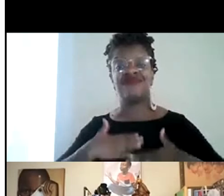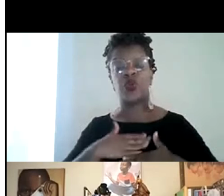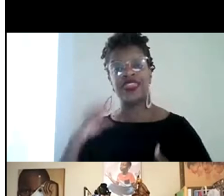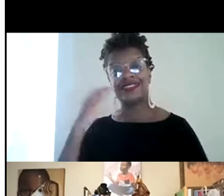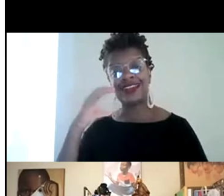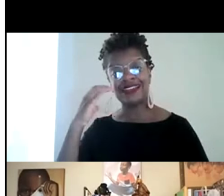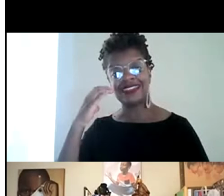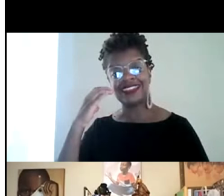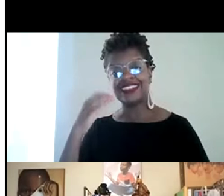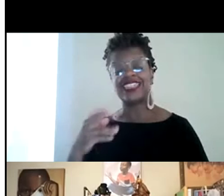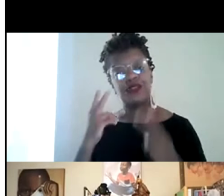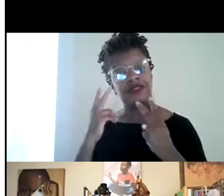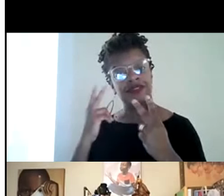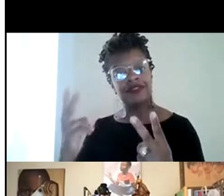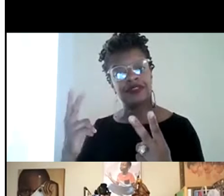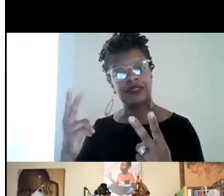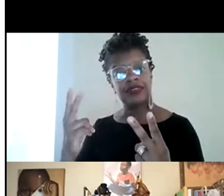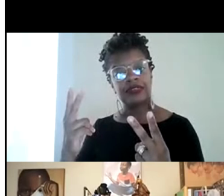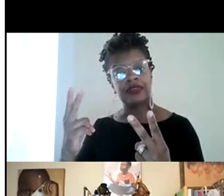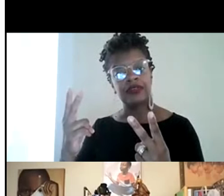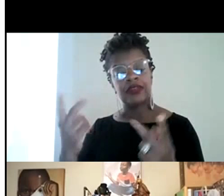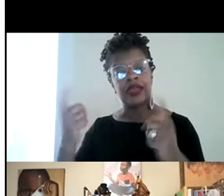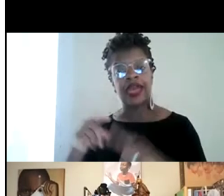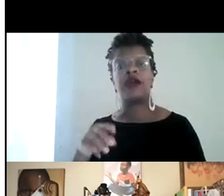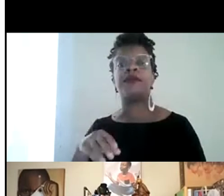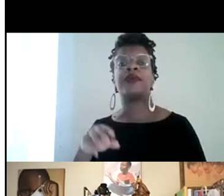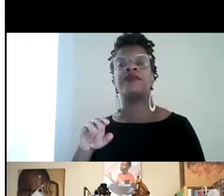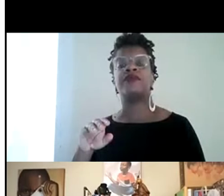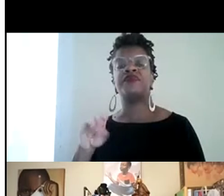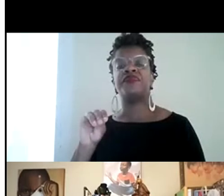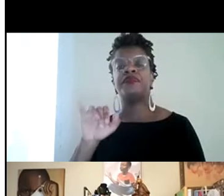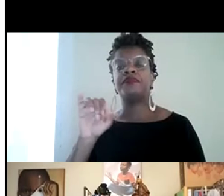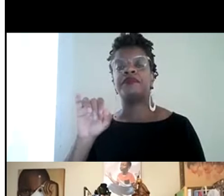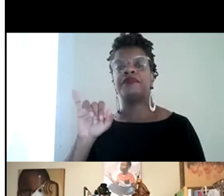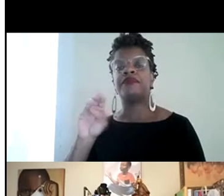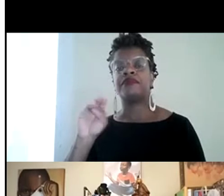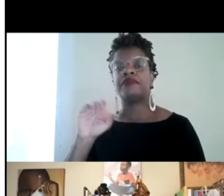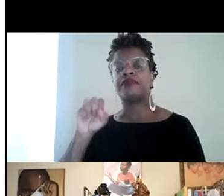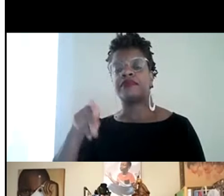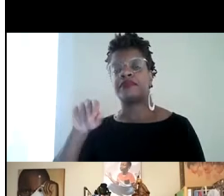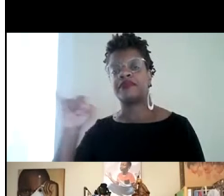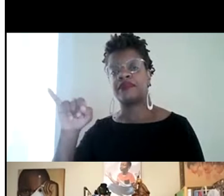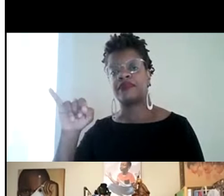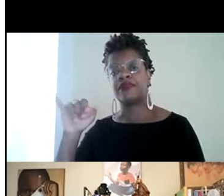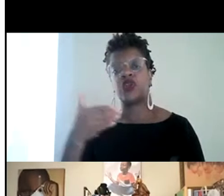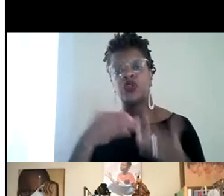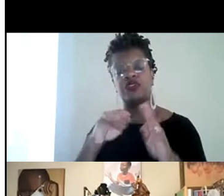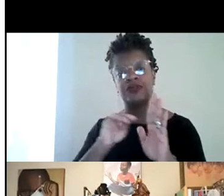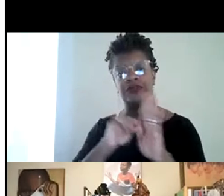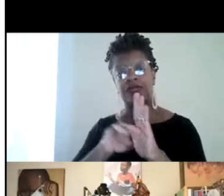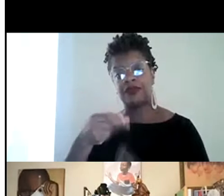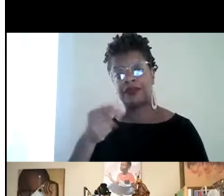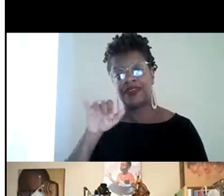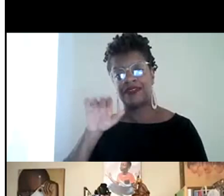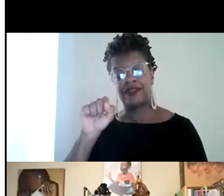that he was visiting while in Mississippi, not far away from Memphis, where he lost